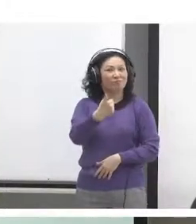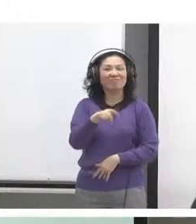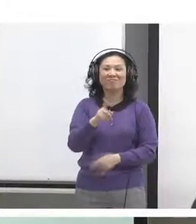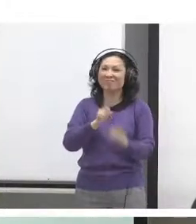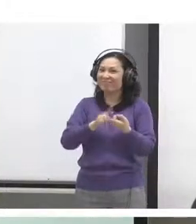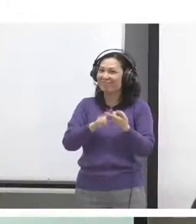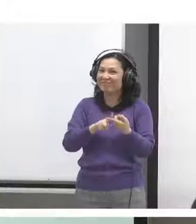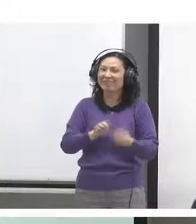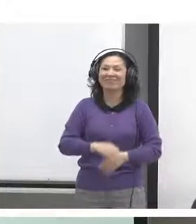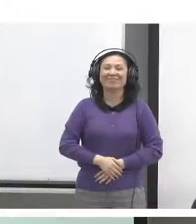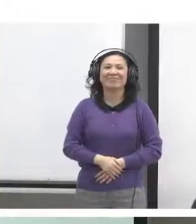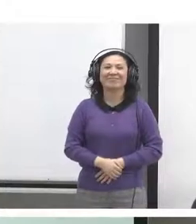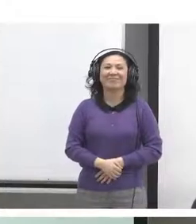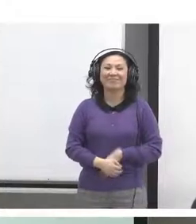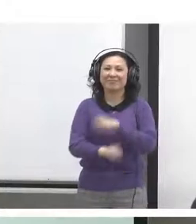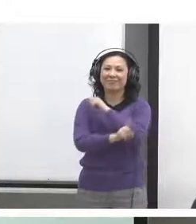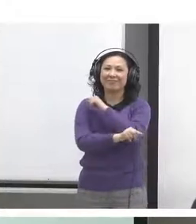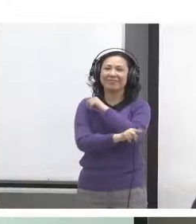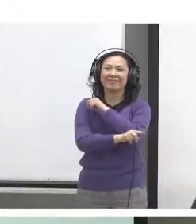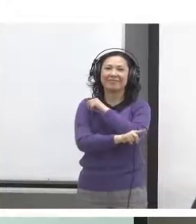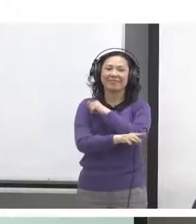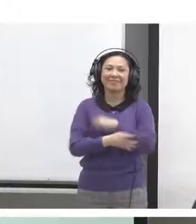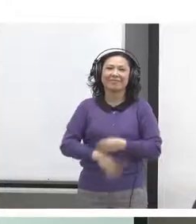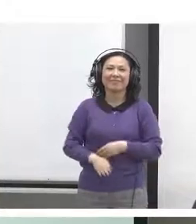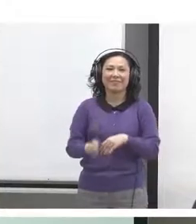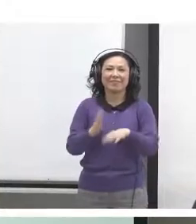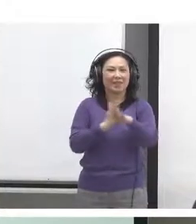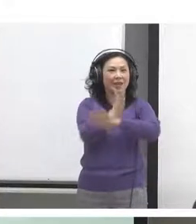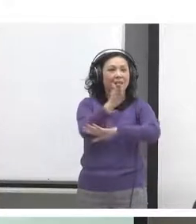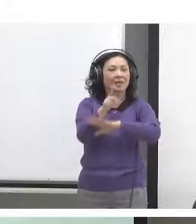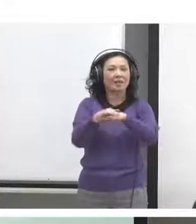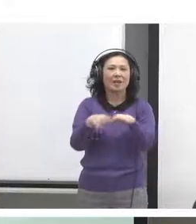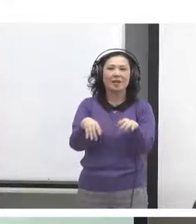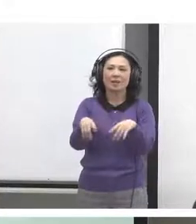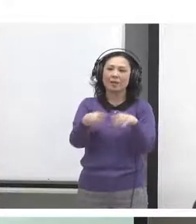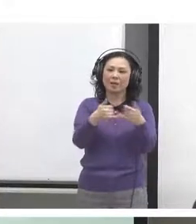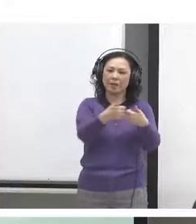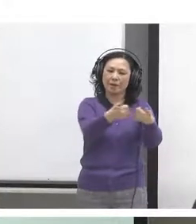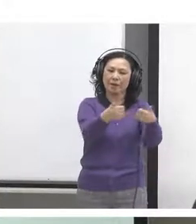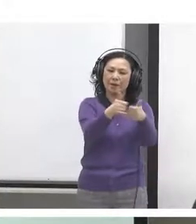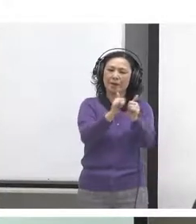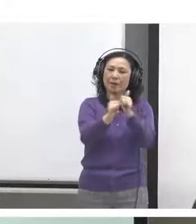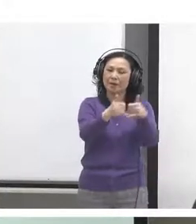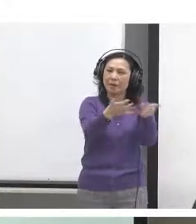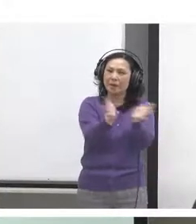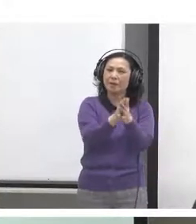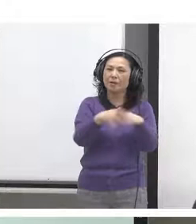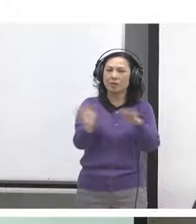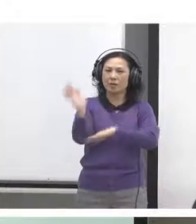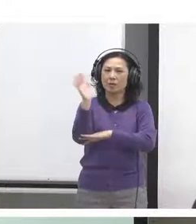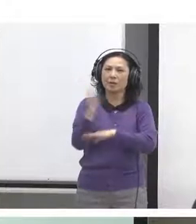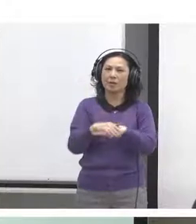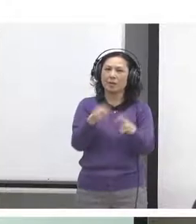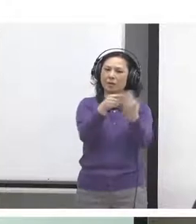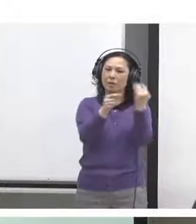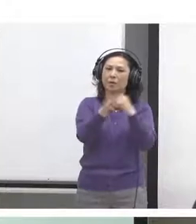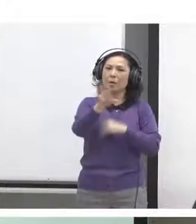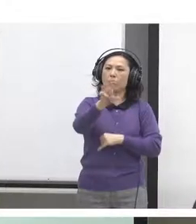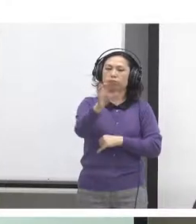than 80 communities and governments created the dashboard using the code base. I was amazed